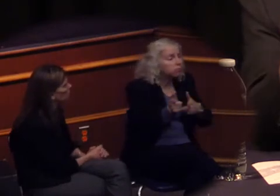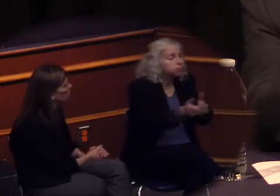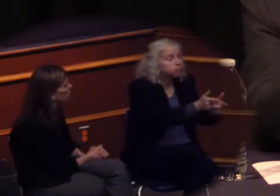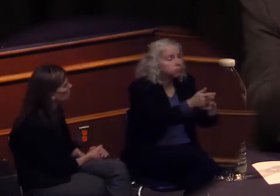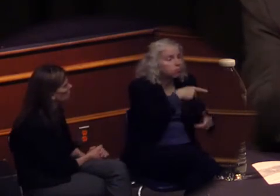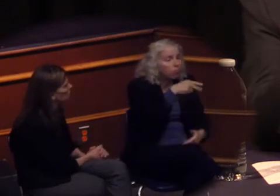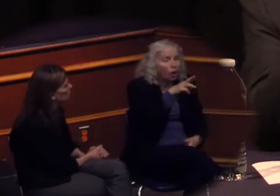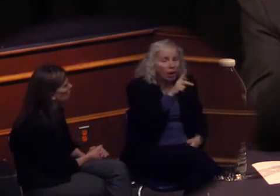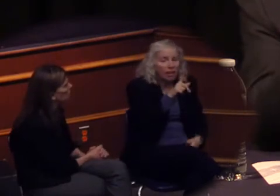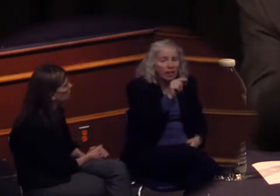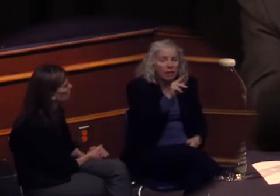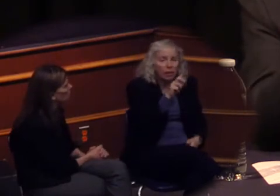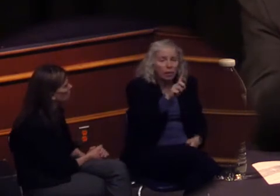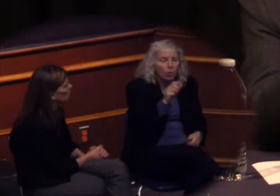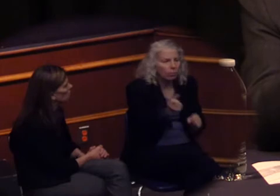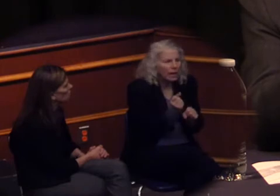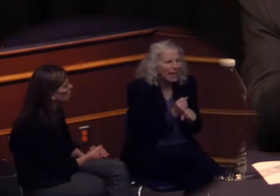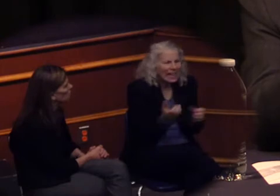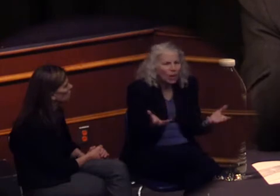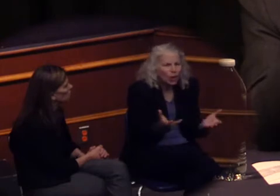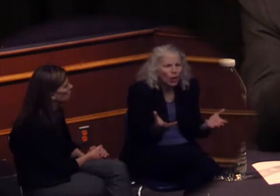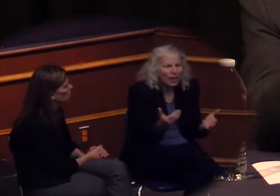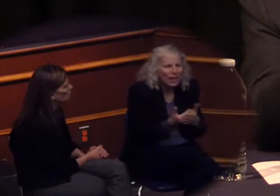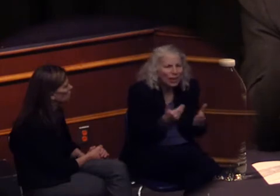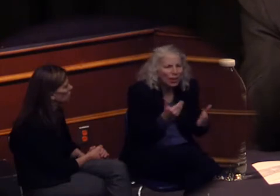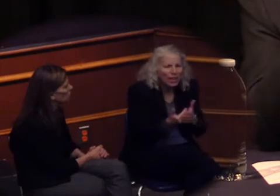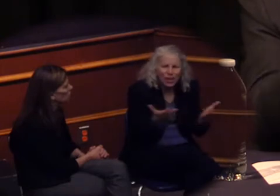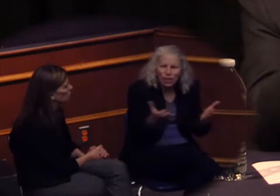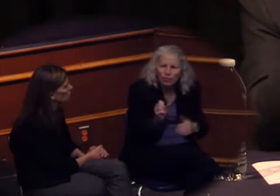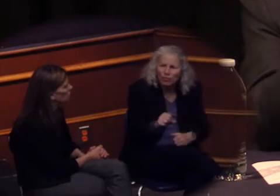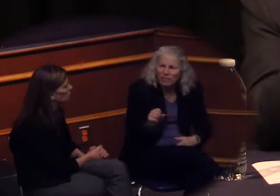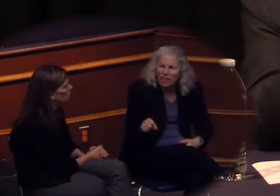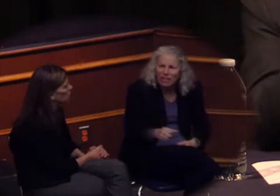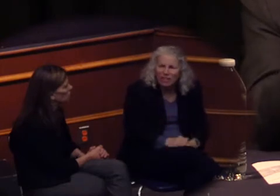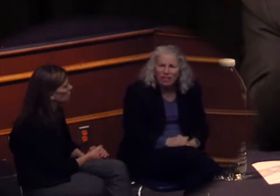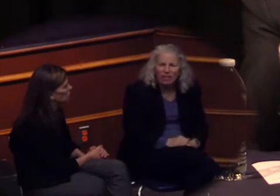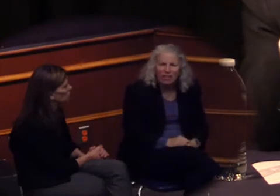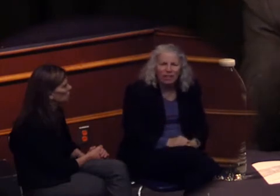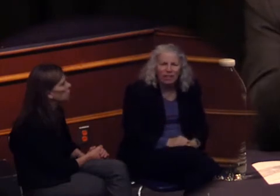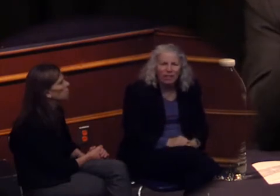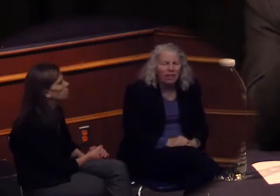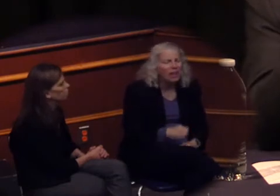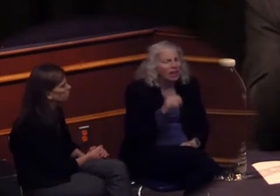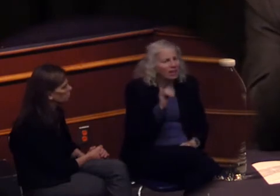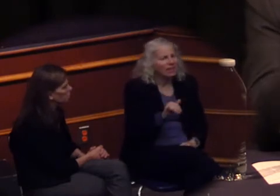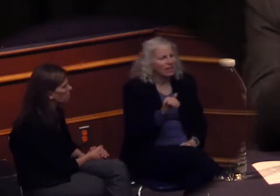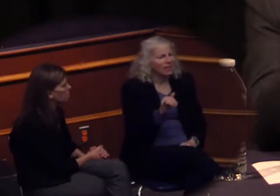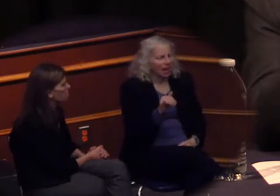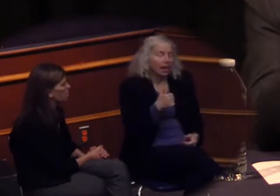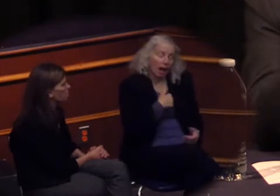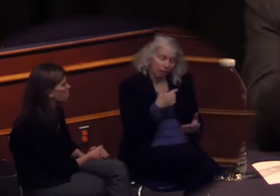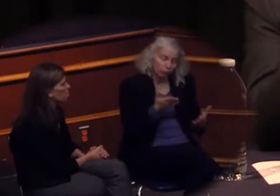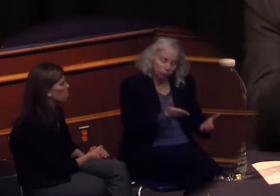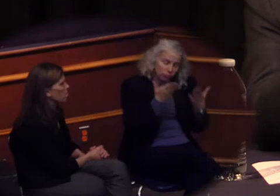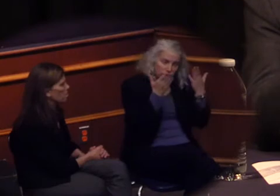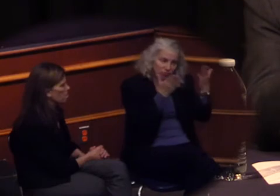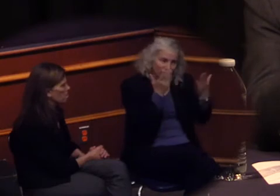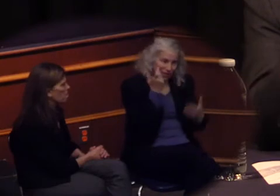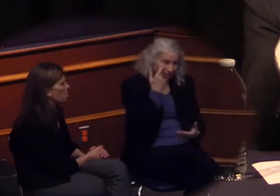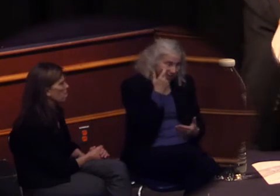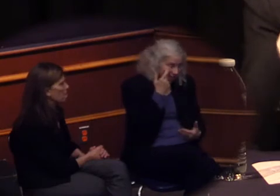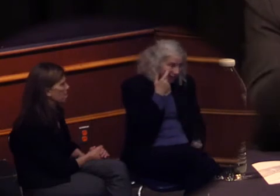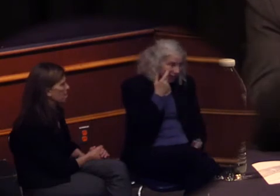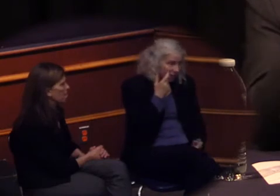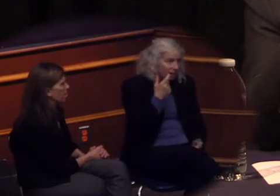manufactured right down the road in Springfield, Massachusetts, which is why I proposed recently